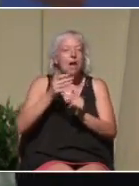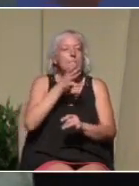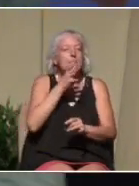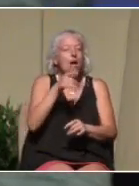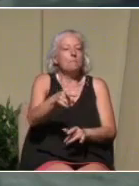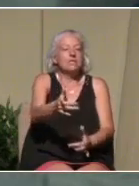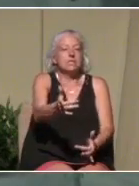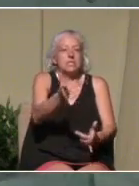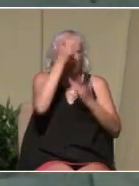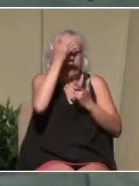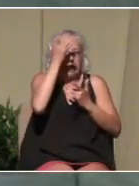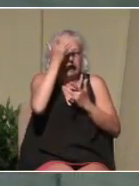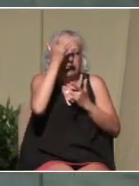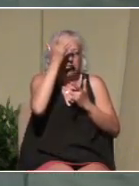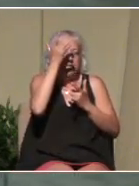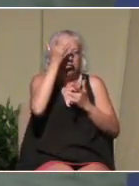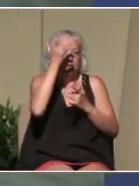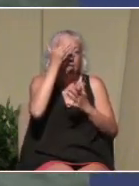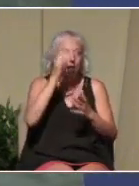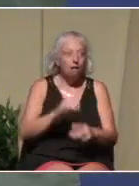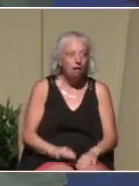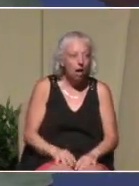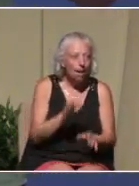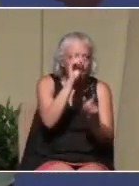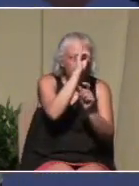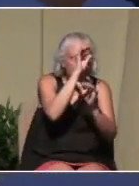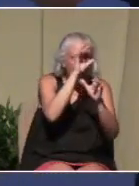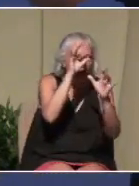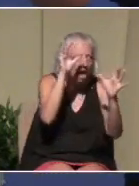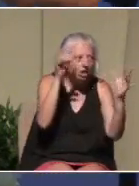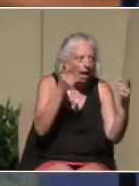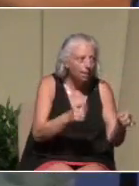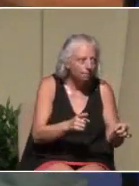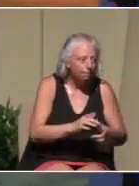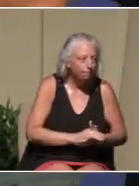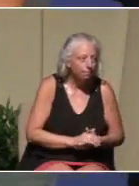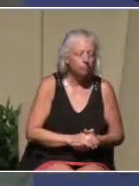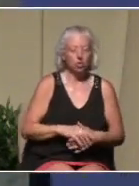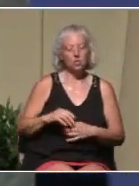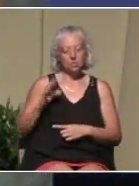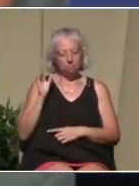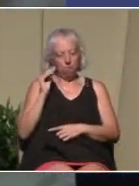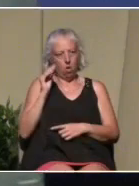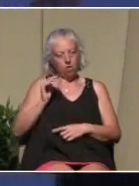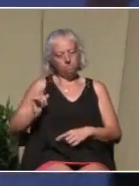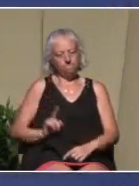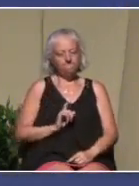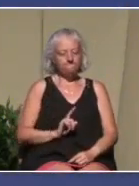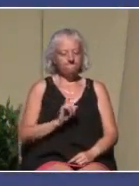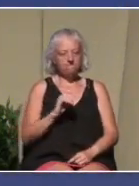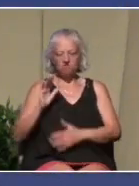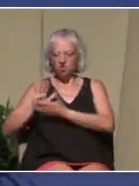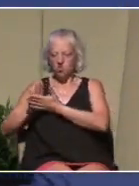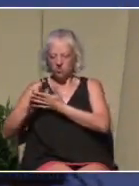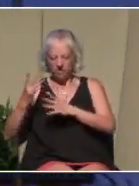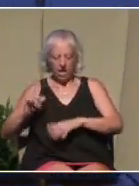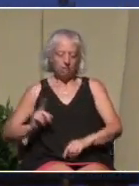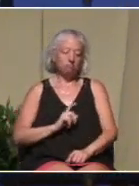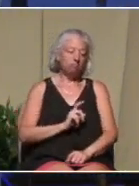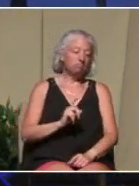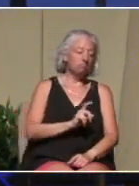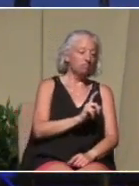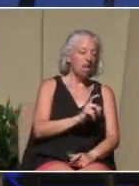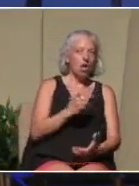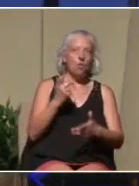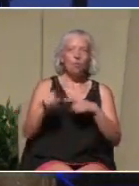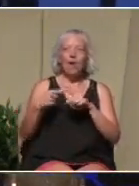So can you imagine, right? So this boy, he's walking home from school, and he goes in a church. What do you do when you're